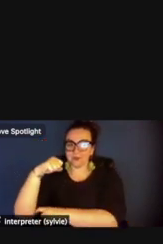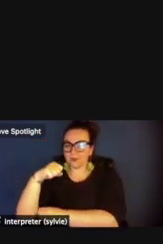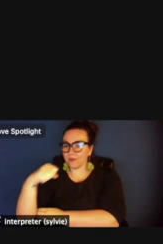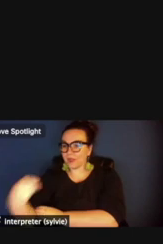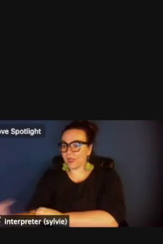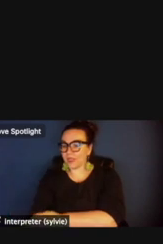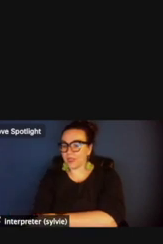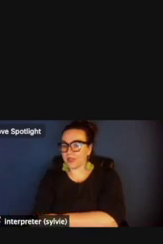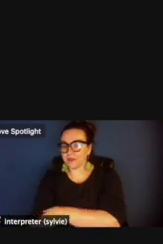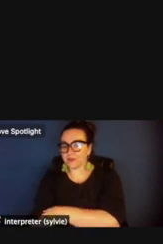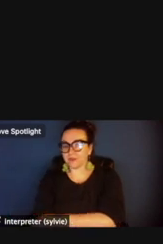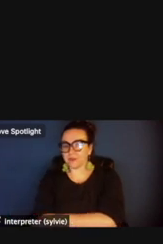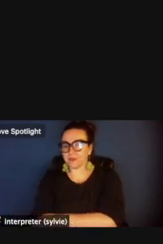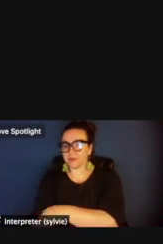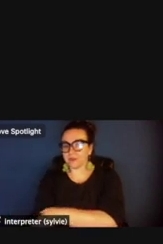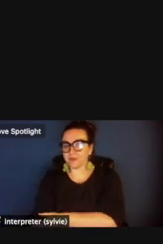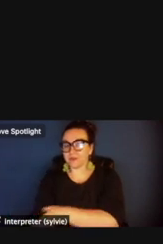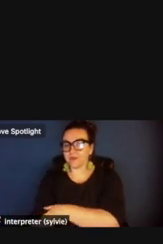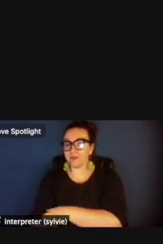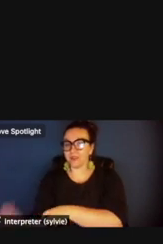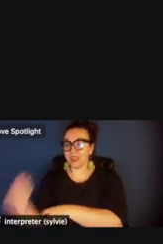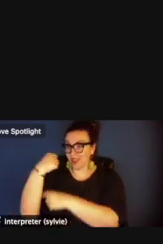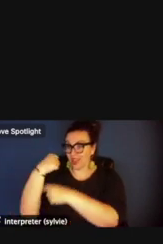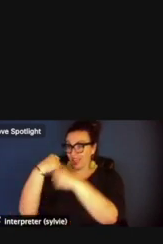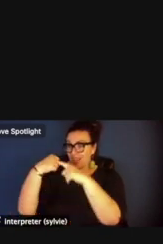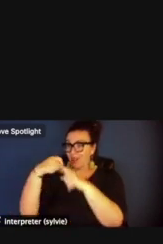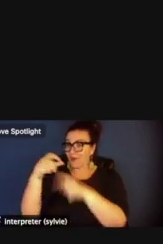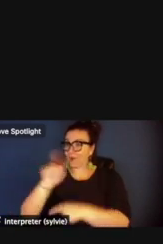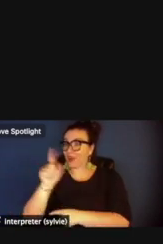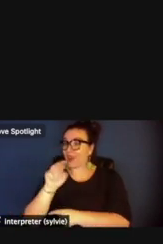Mm-hmm. This is what's and it's in what state? And this is in Massachusetts.